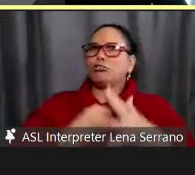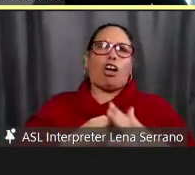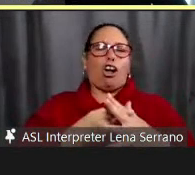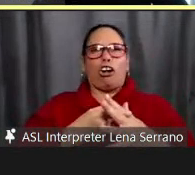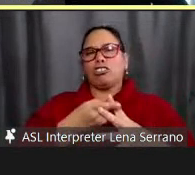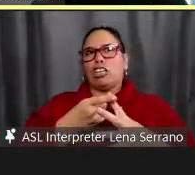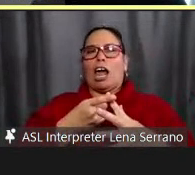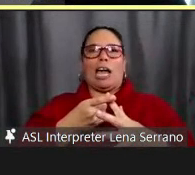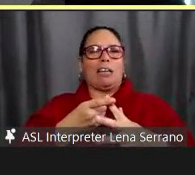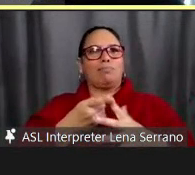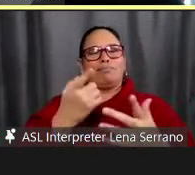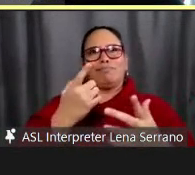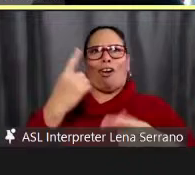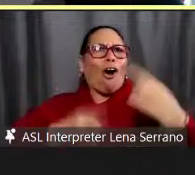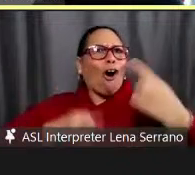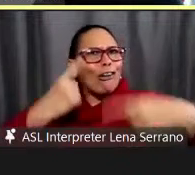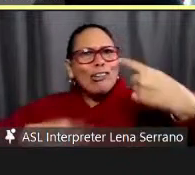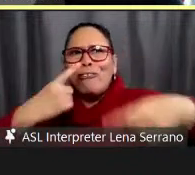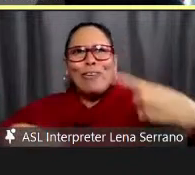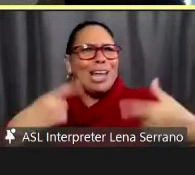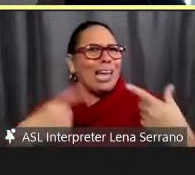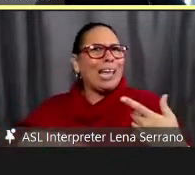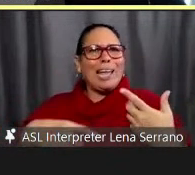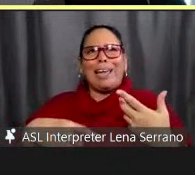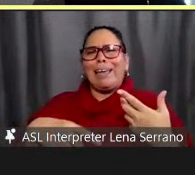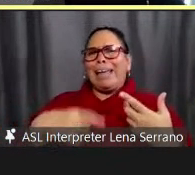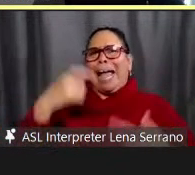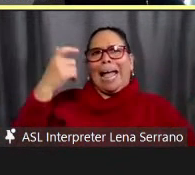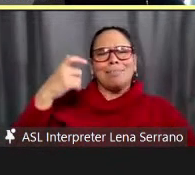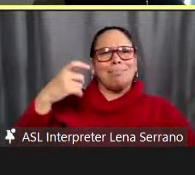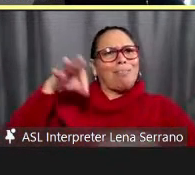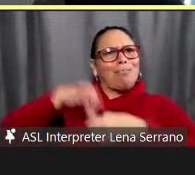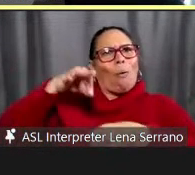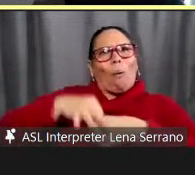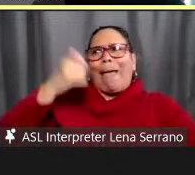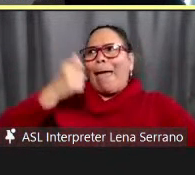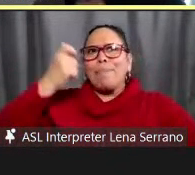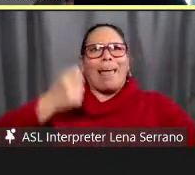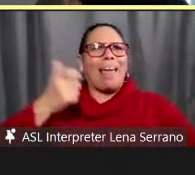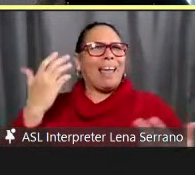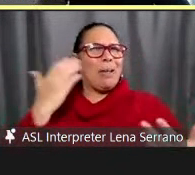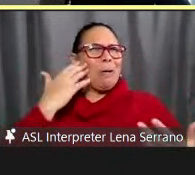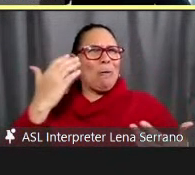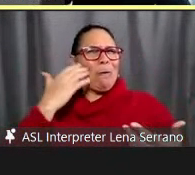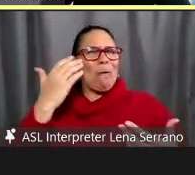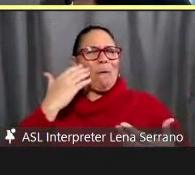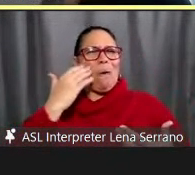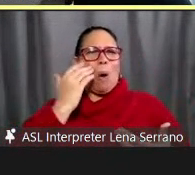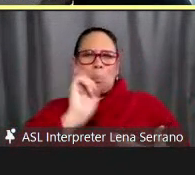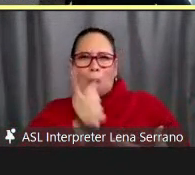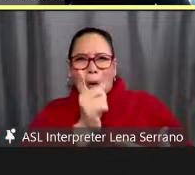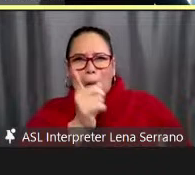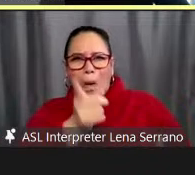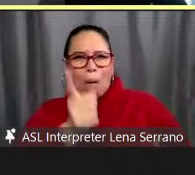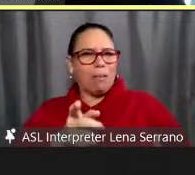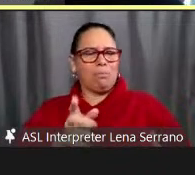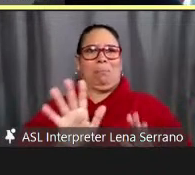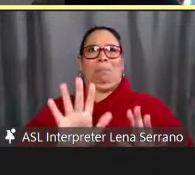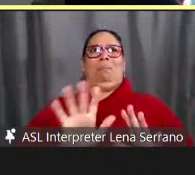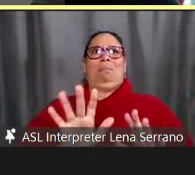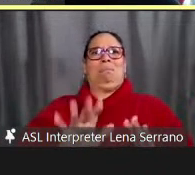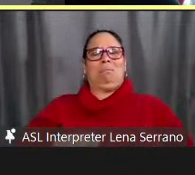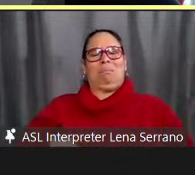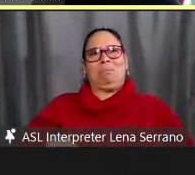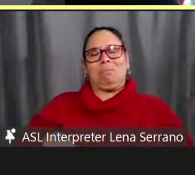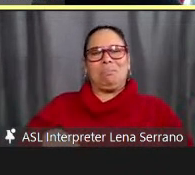into an argument about what he campaigned on, and ultimately kind of chiding him into lowering his weapon